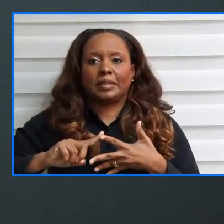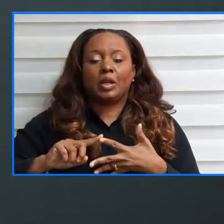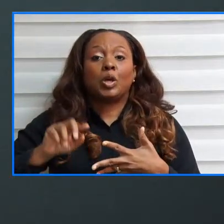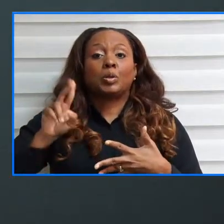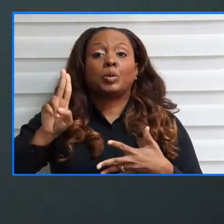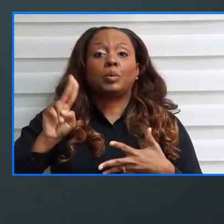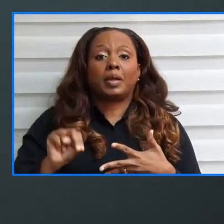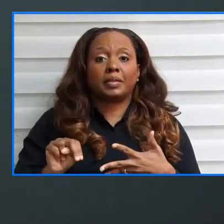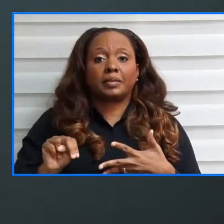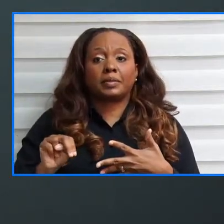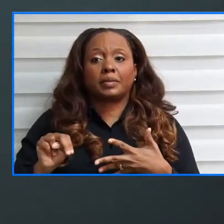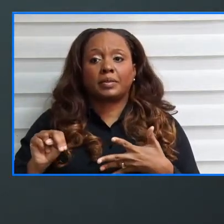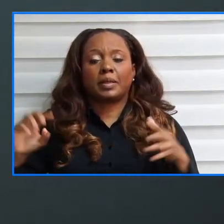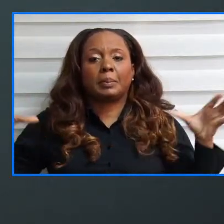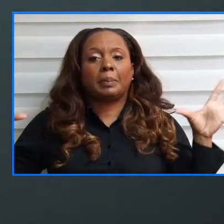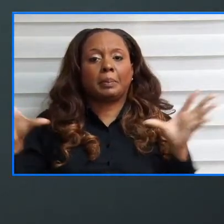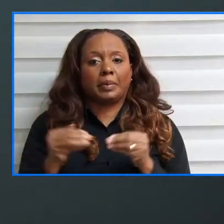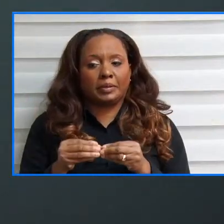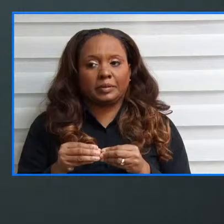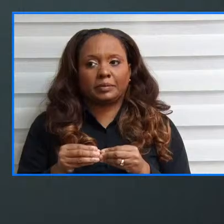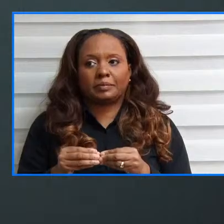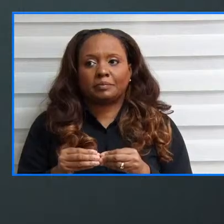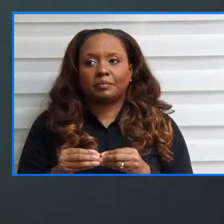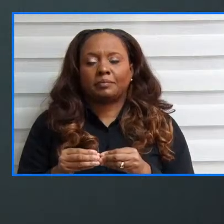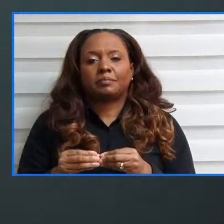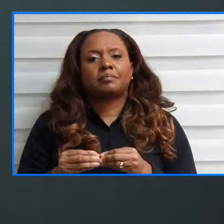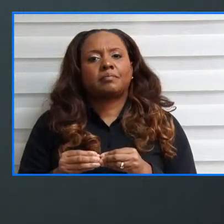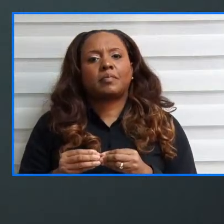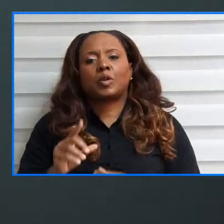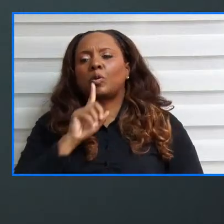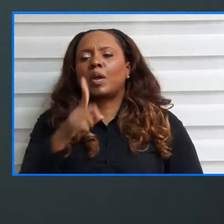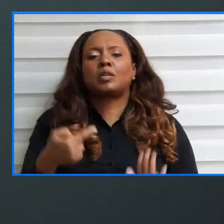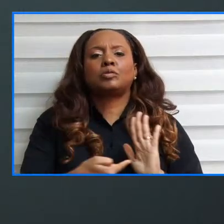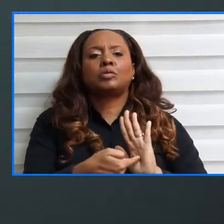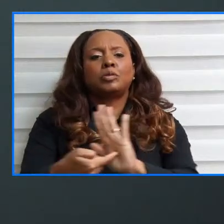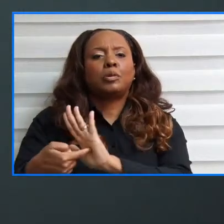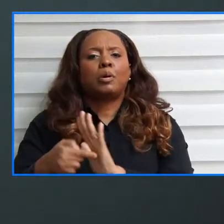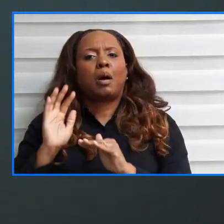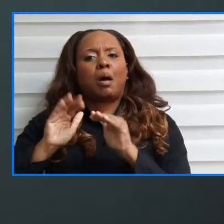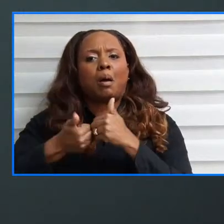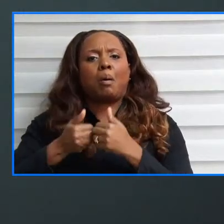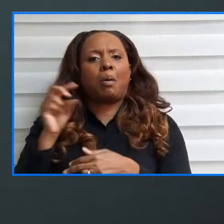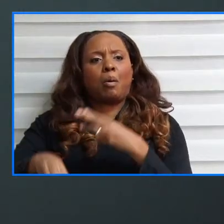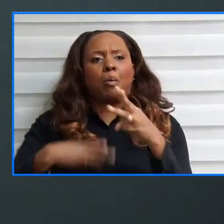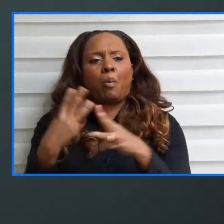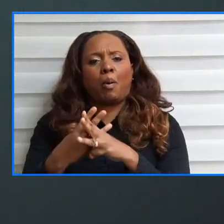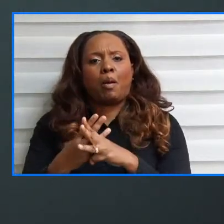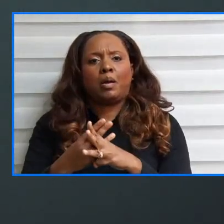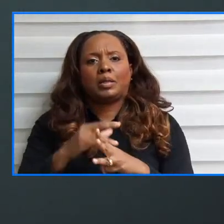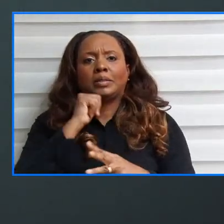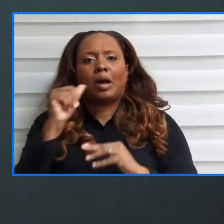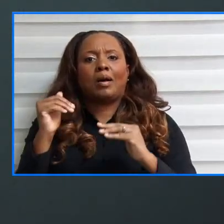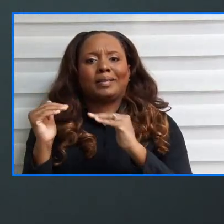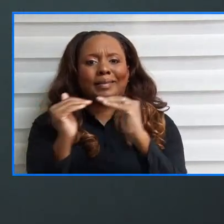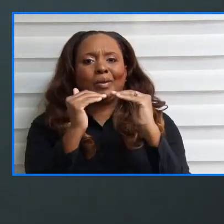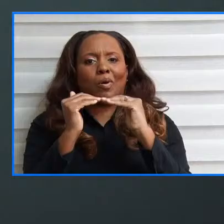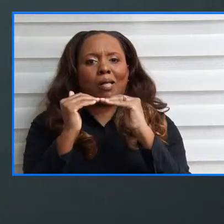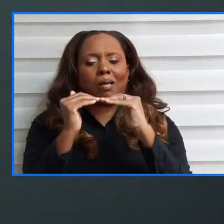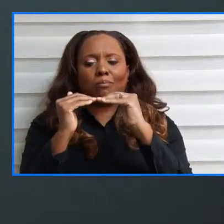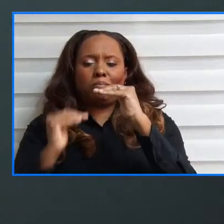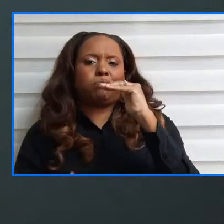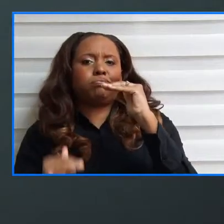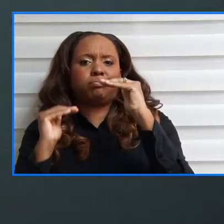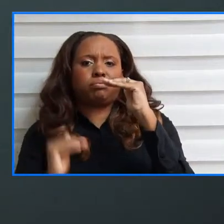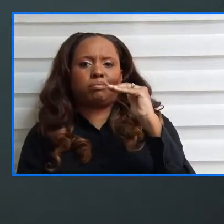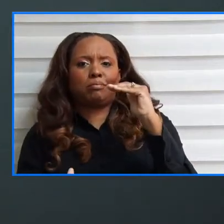spotlight on the inequalities in the global system that we must